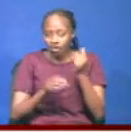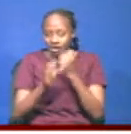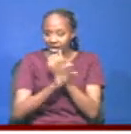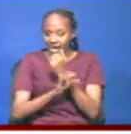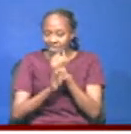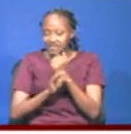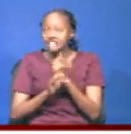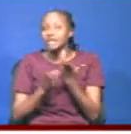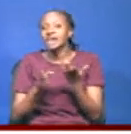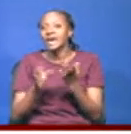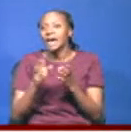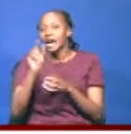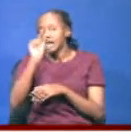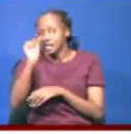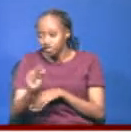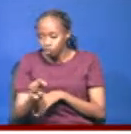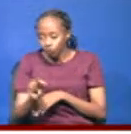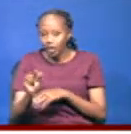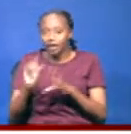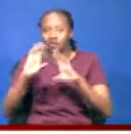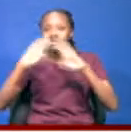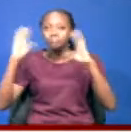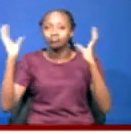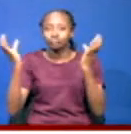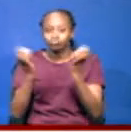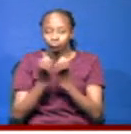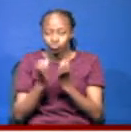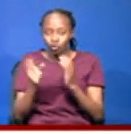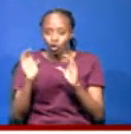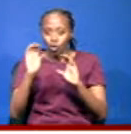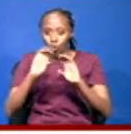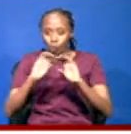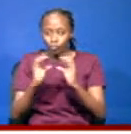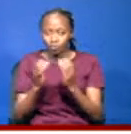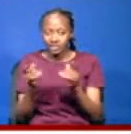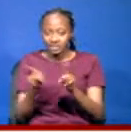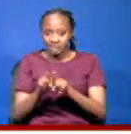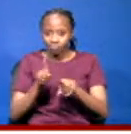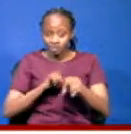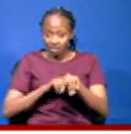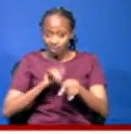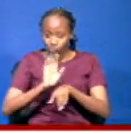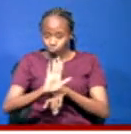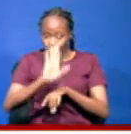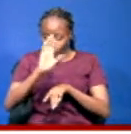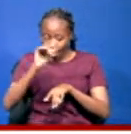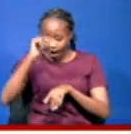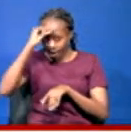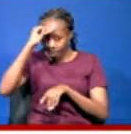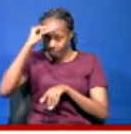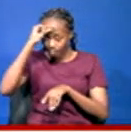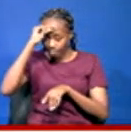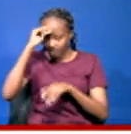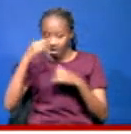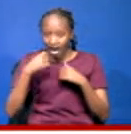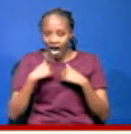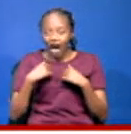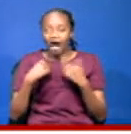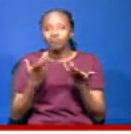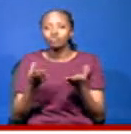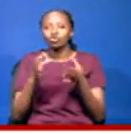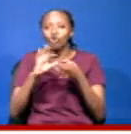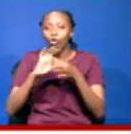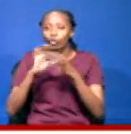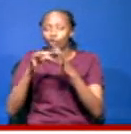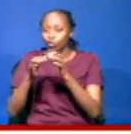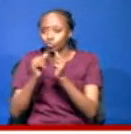global community. Your Excellency, your government has been associated and cooperating with AMREF over